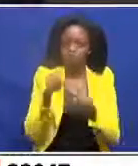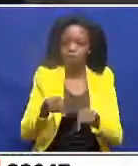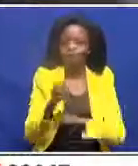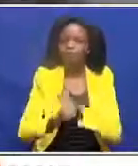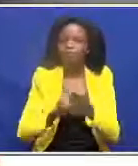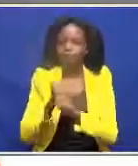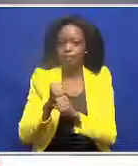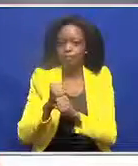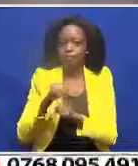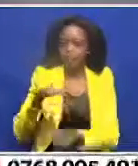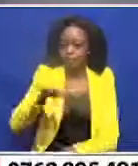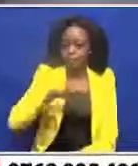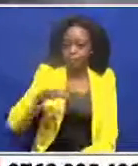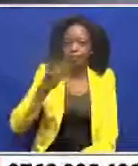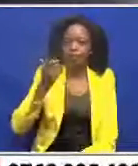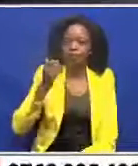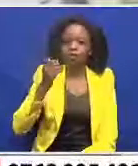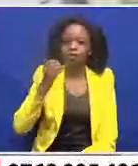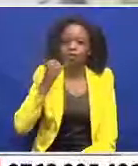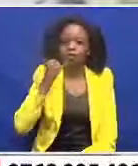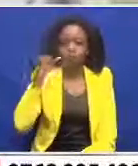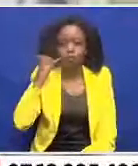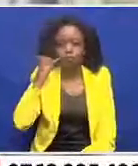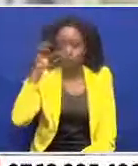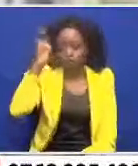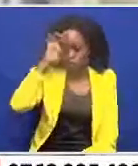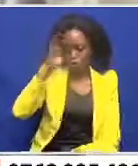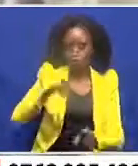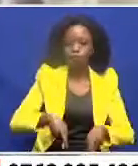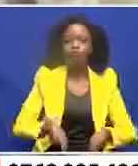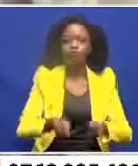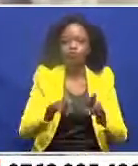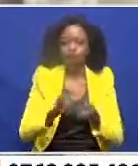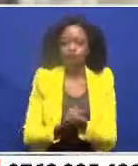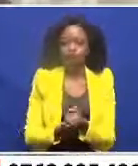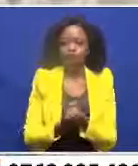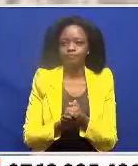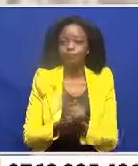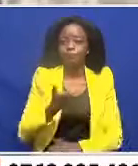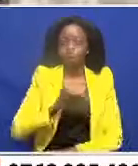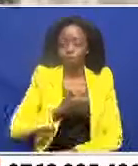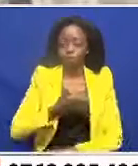along the Nakuru-Eldoret Highway. A dispute of ownership.